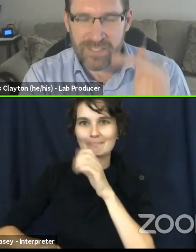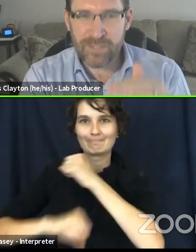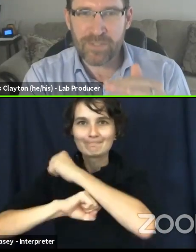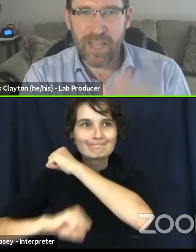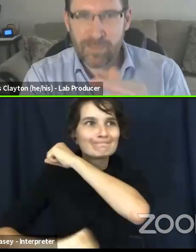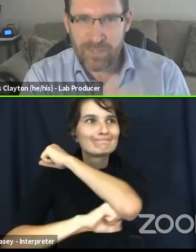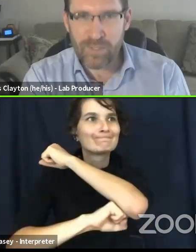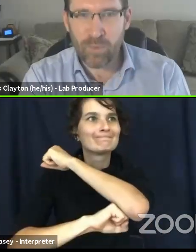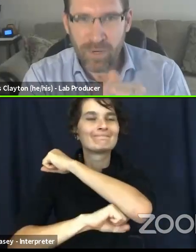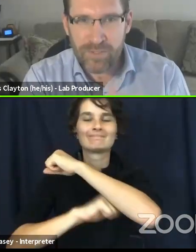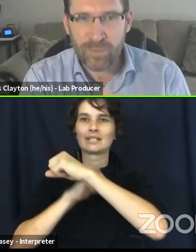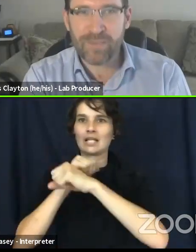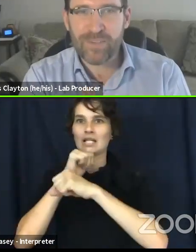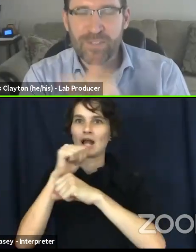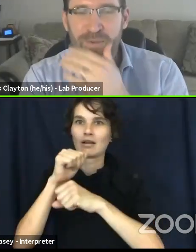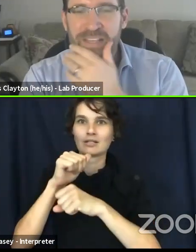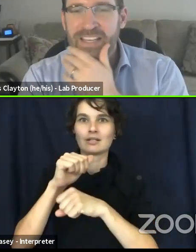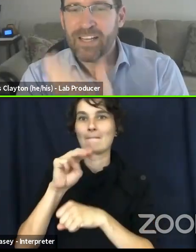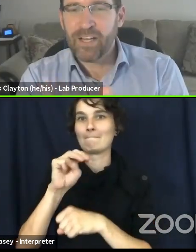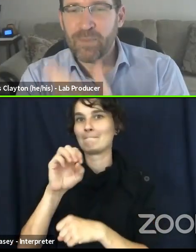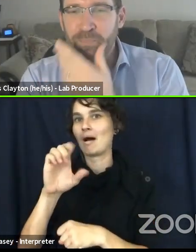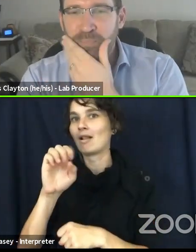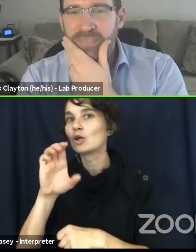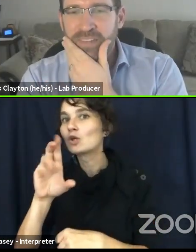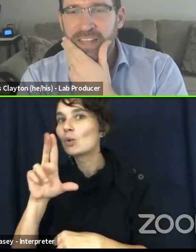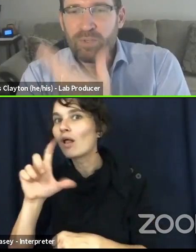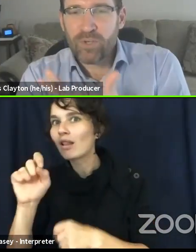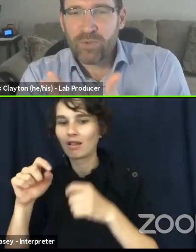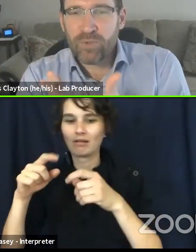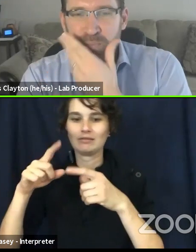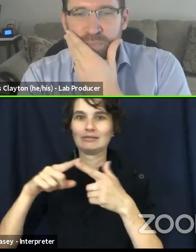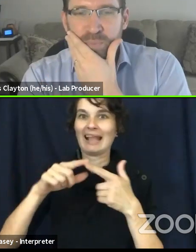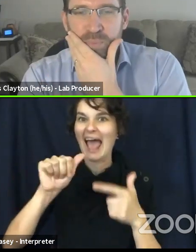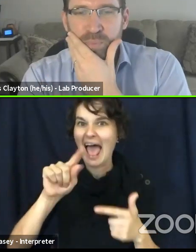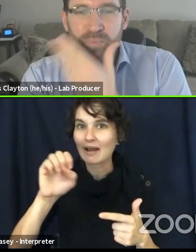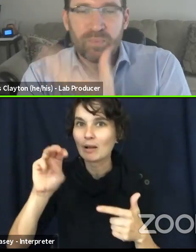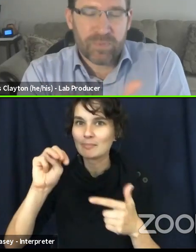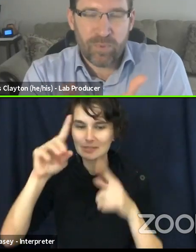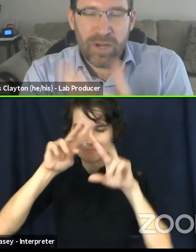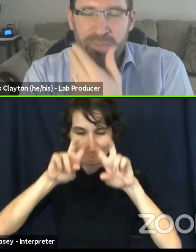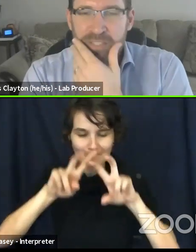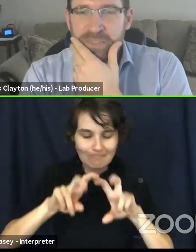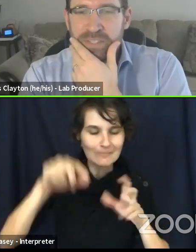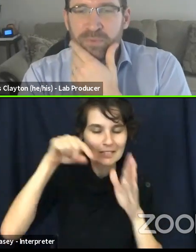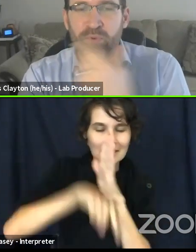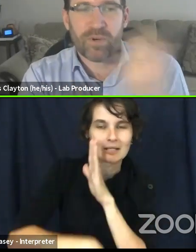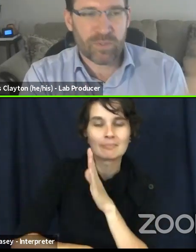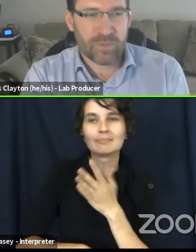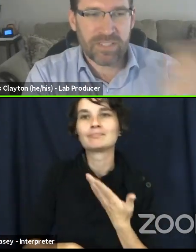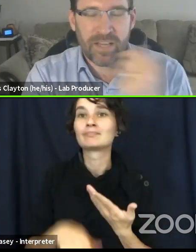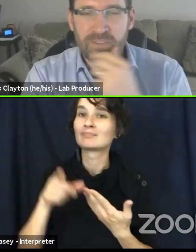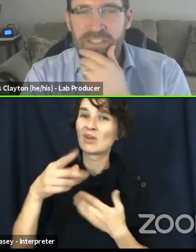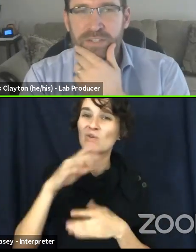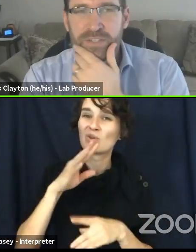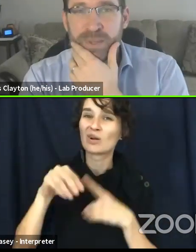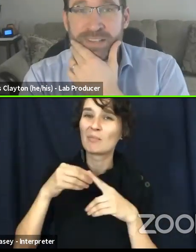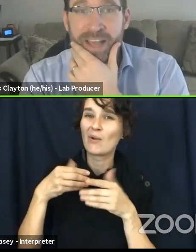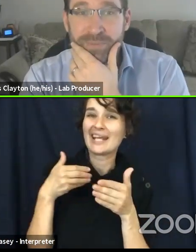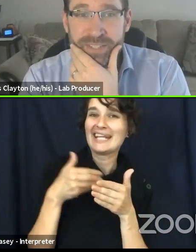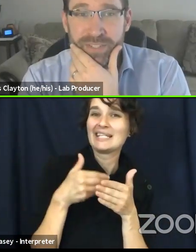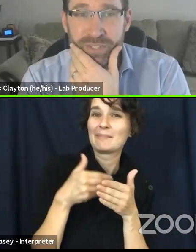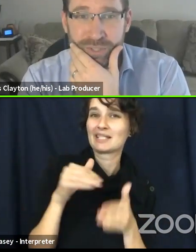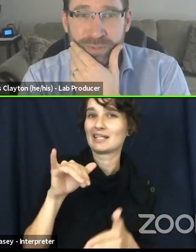atoms, it's not just the atoms, it's the quarks or whatever. So, and you know, you brought up intimacy before. Certainly the title of the session is